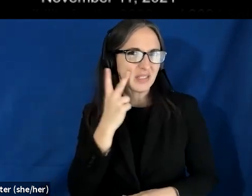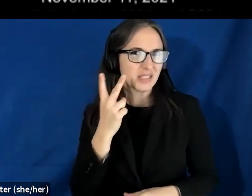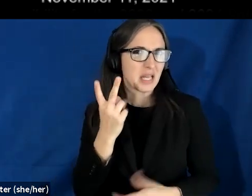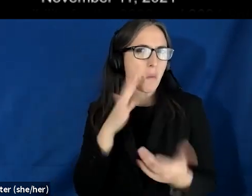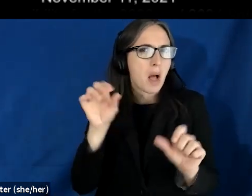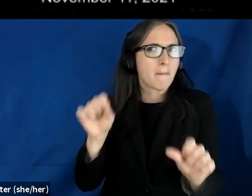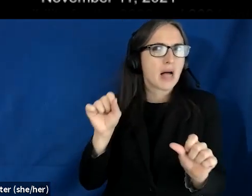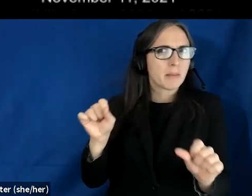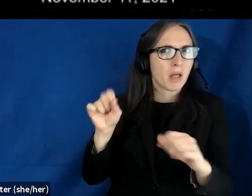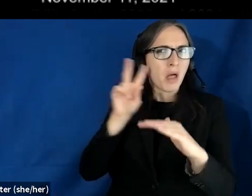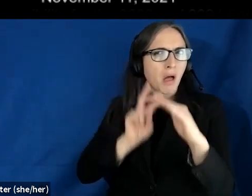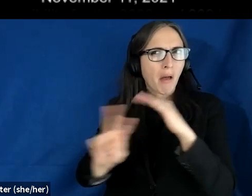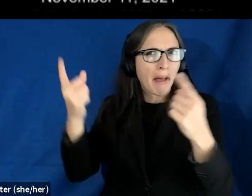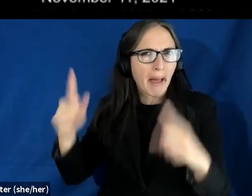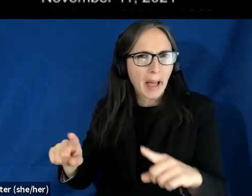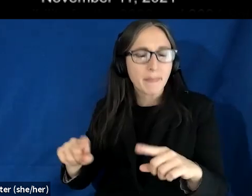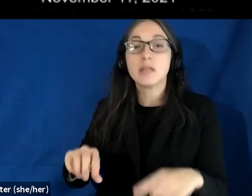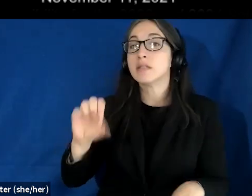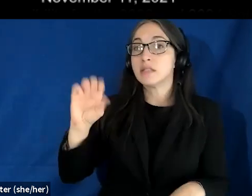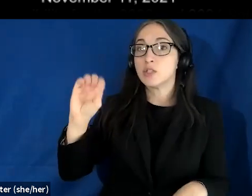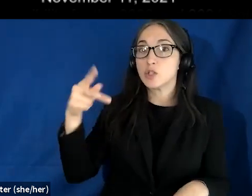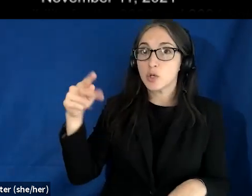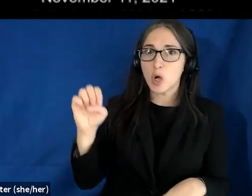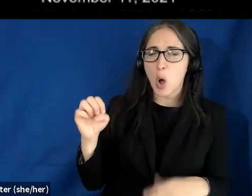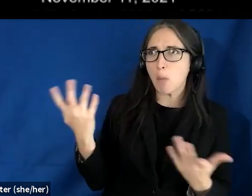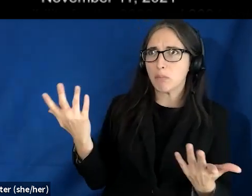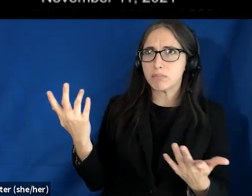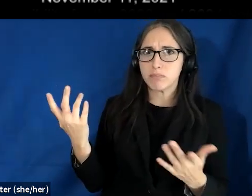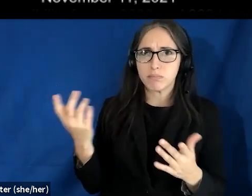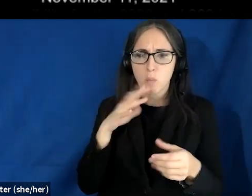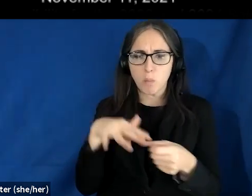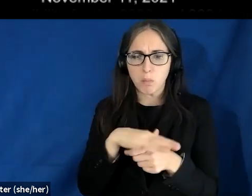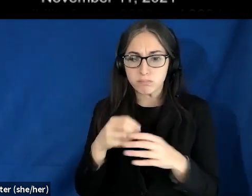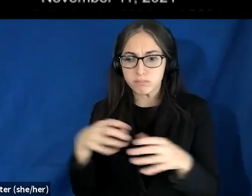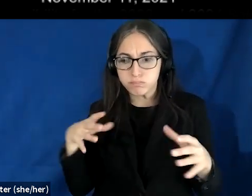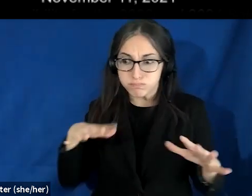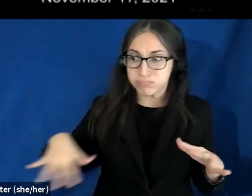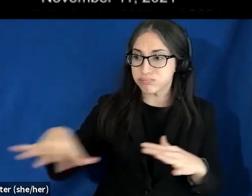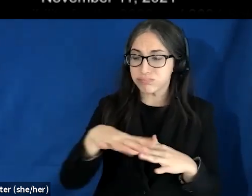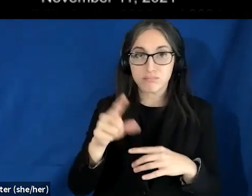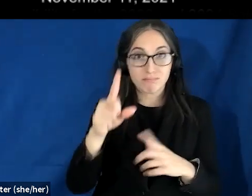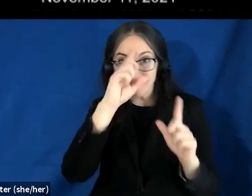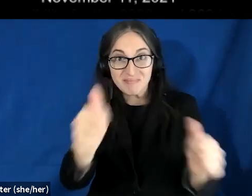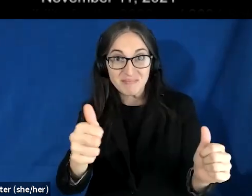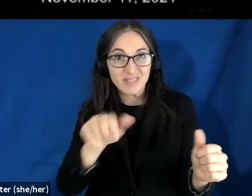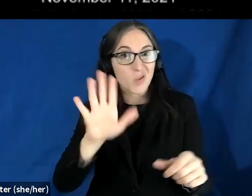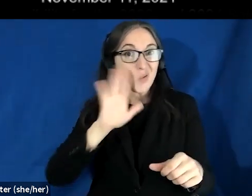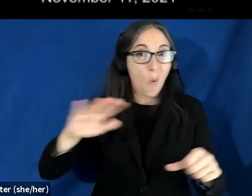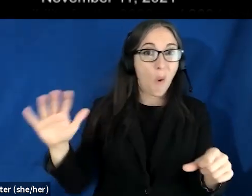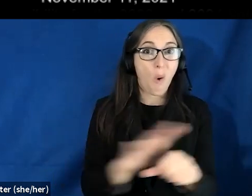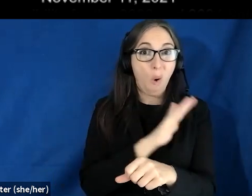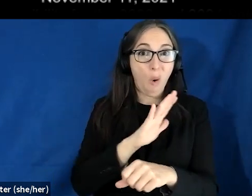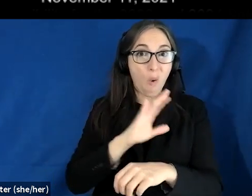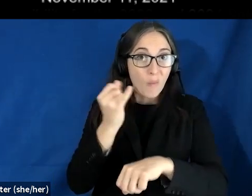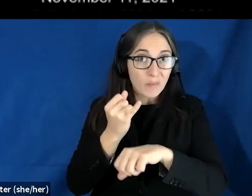So what would be your scope? Well, you choose. It could be your whole institution in a DEI effort. Or in my case, I work in